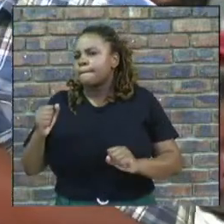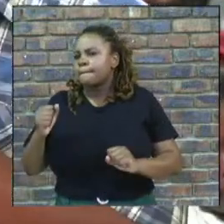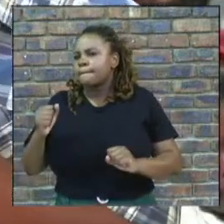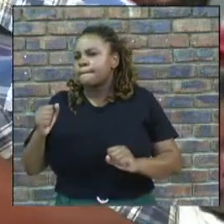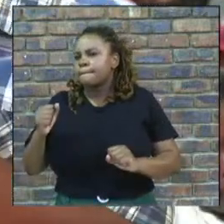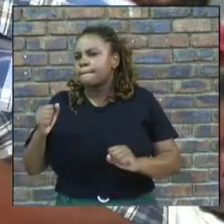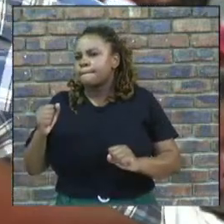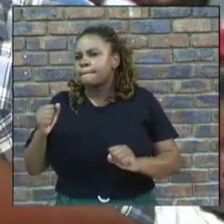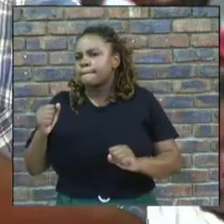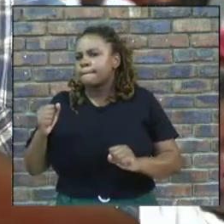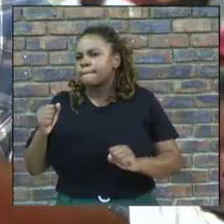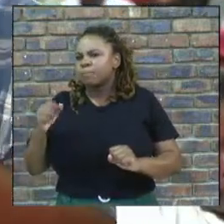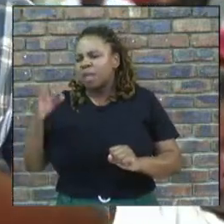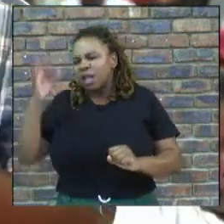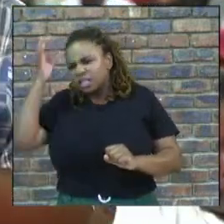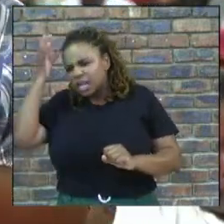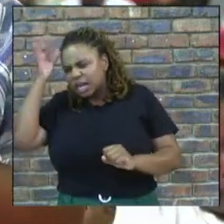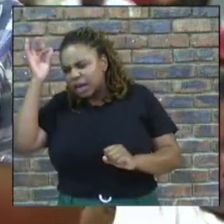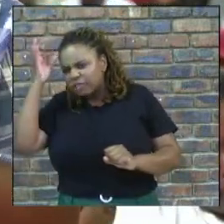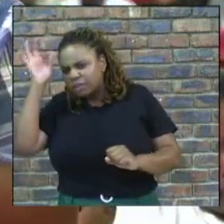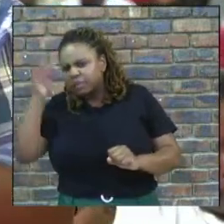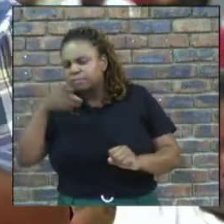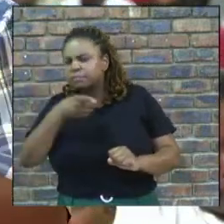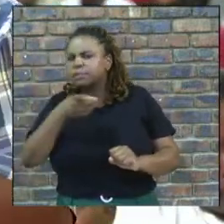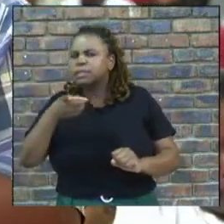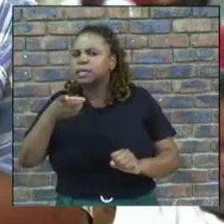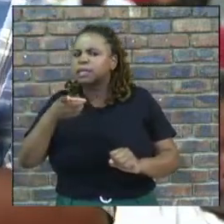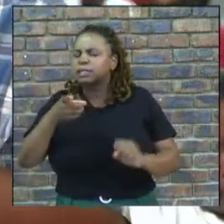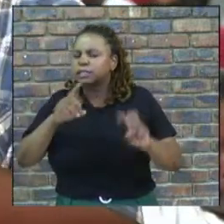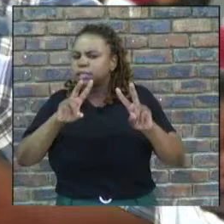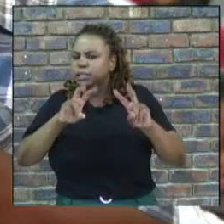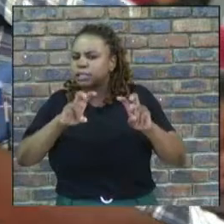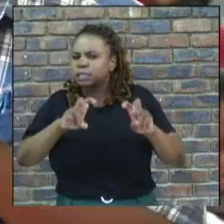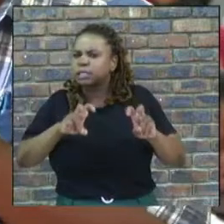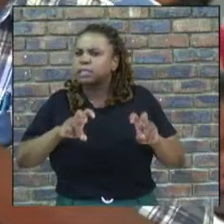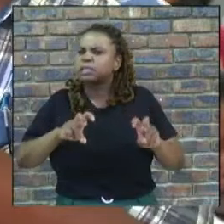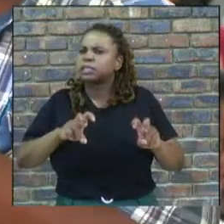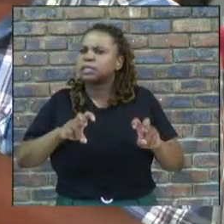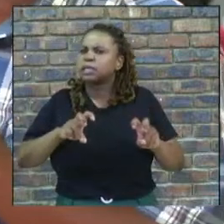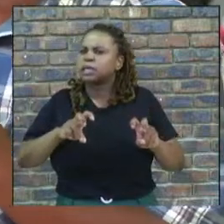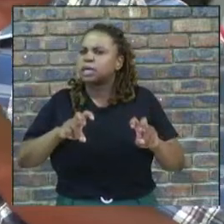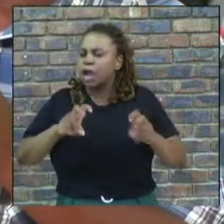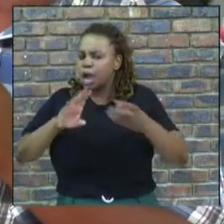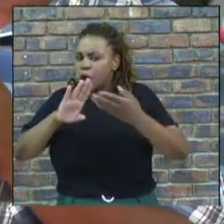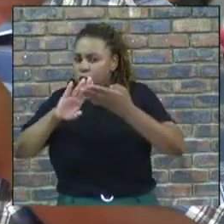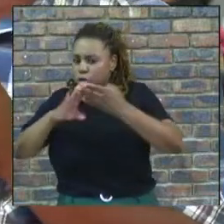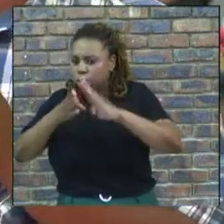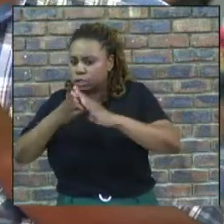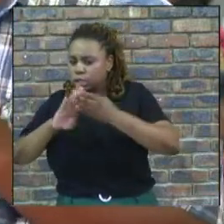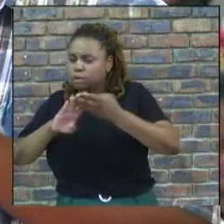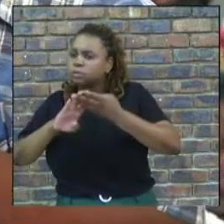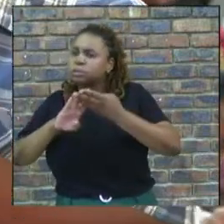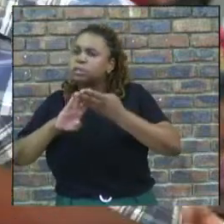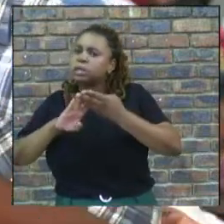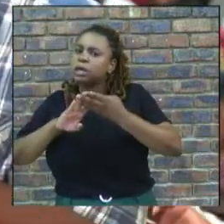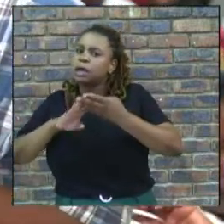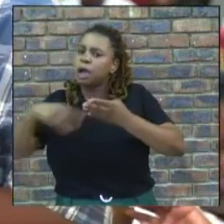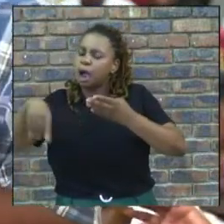wa nyakišiša gore mo tikologong ya rena mo le gona go na le